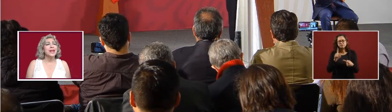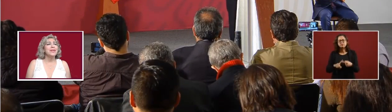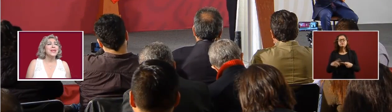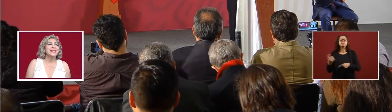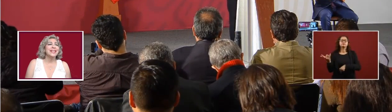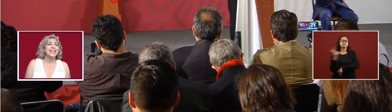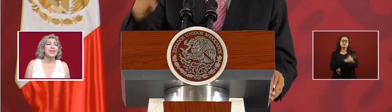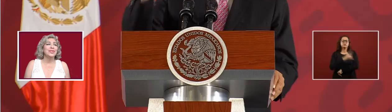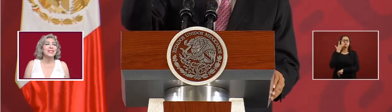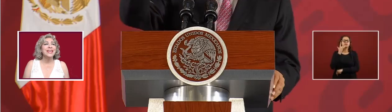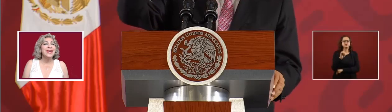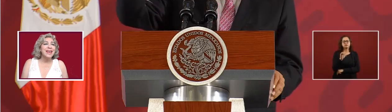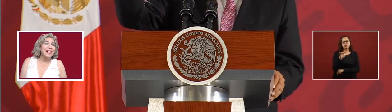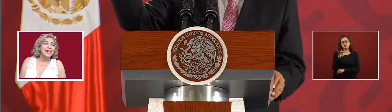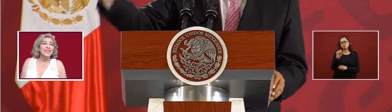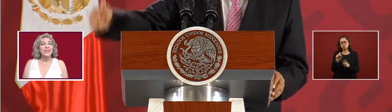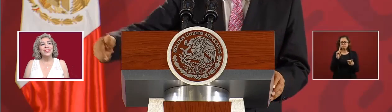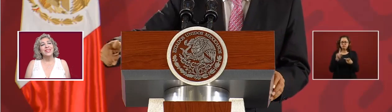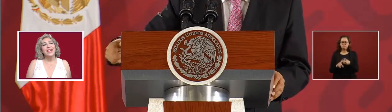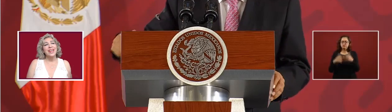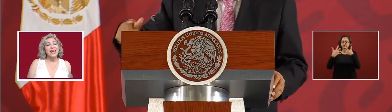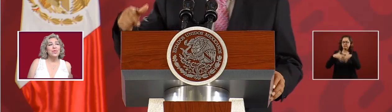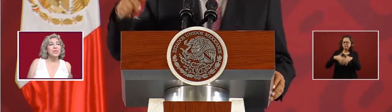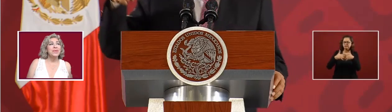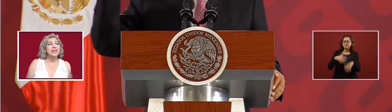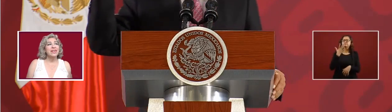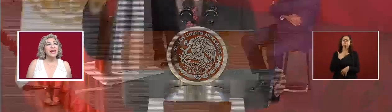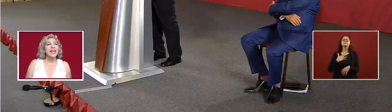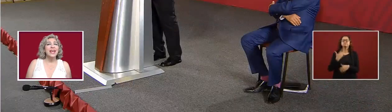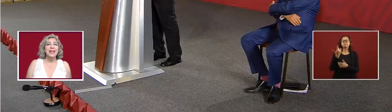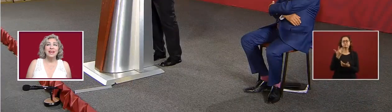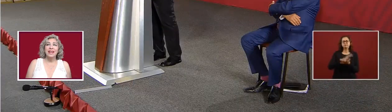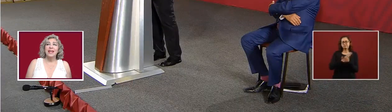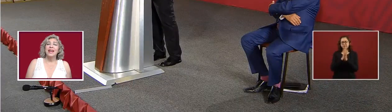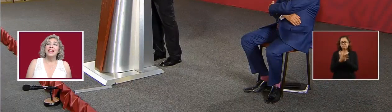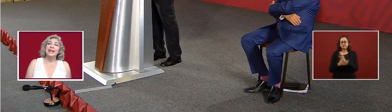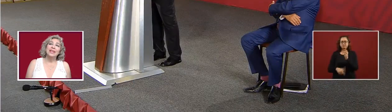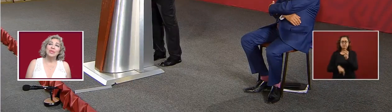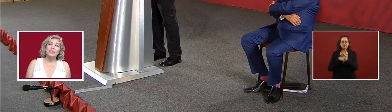So, we're going to be in Santa Lucia, and, we'll be there again.